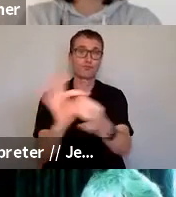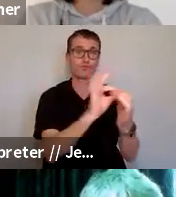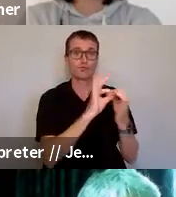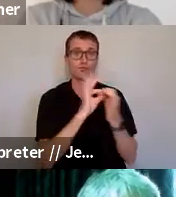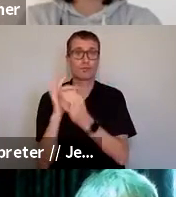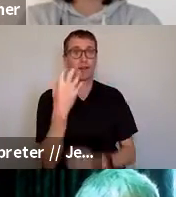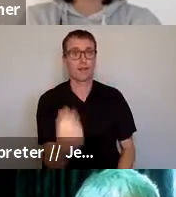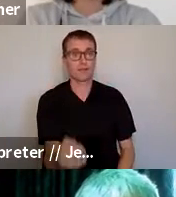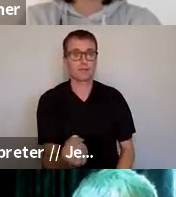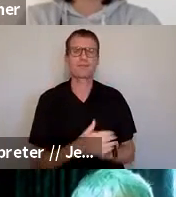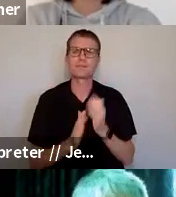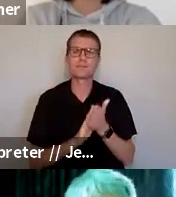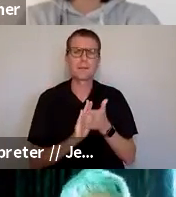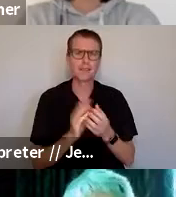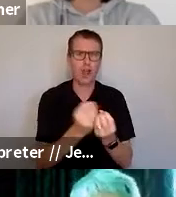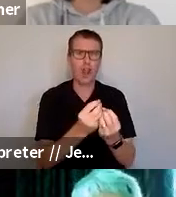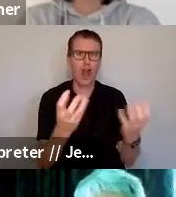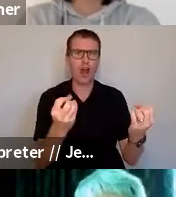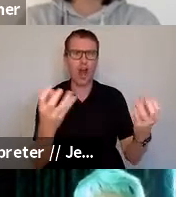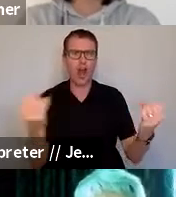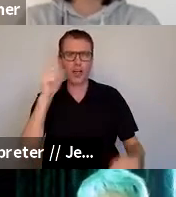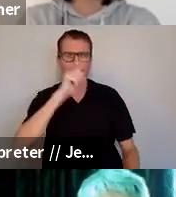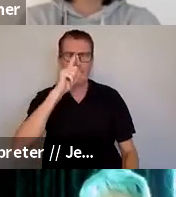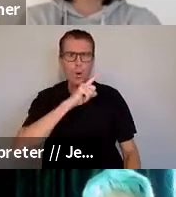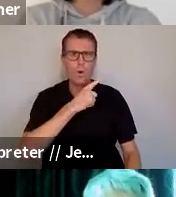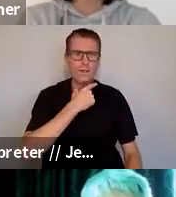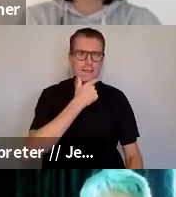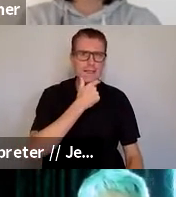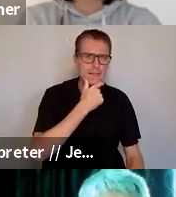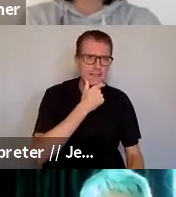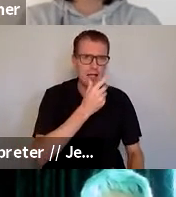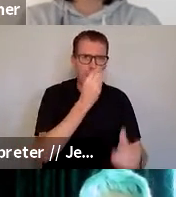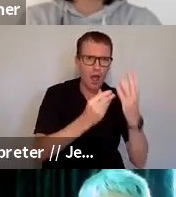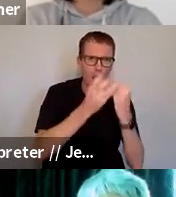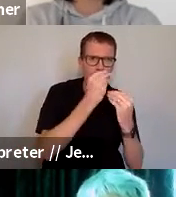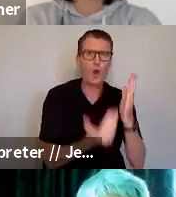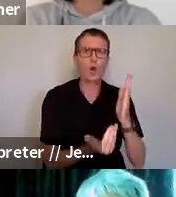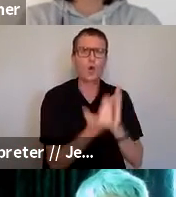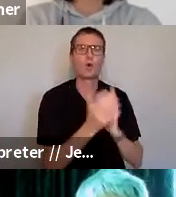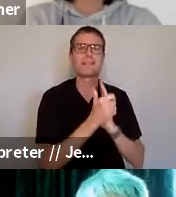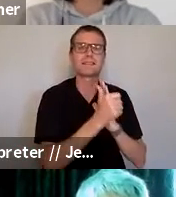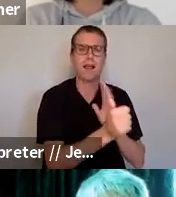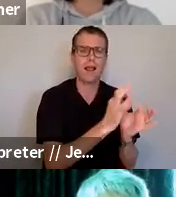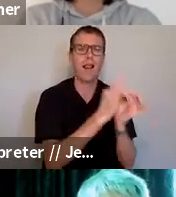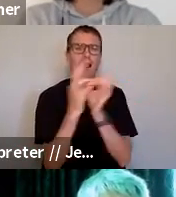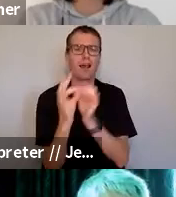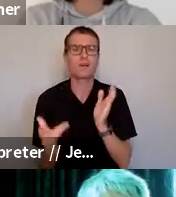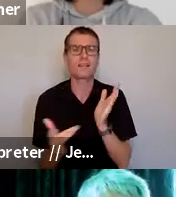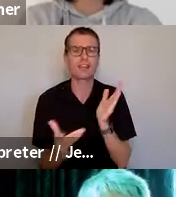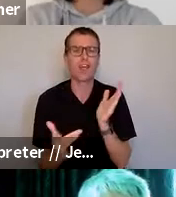experiences and upskilling going on. And we wouldn't want to lose what we're learning